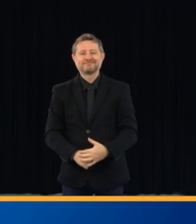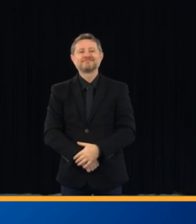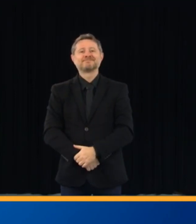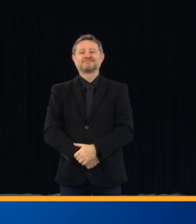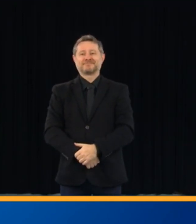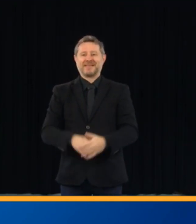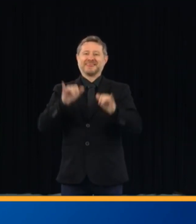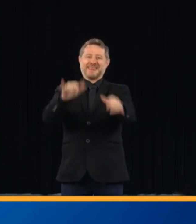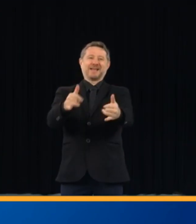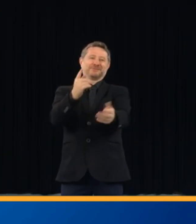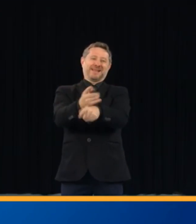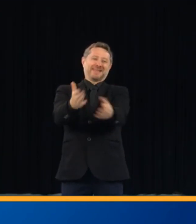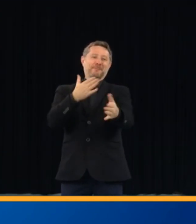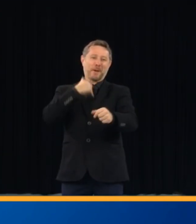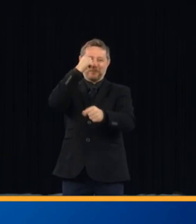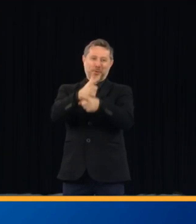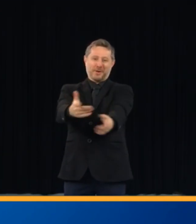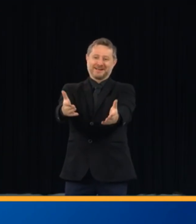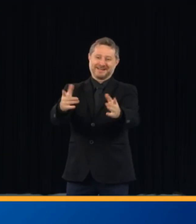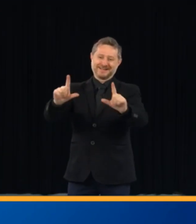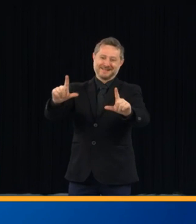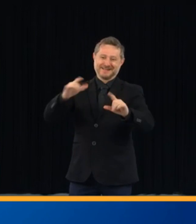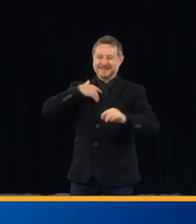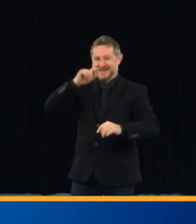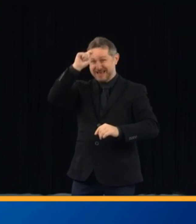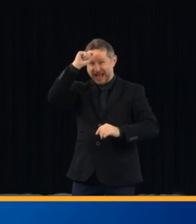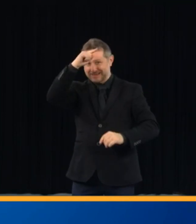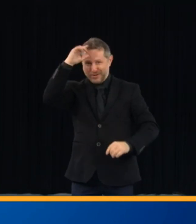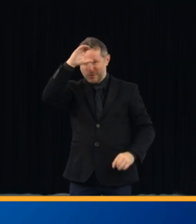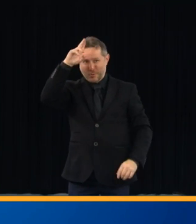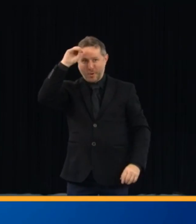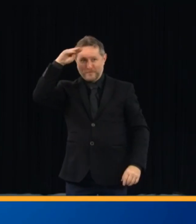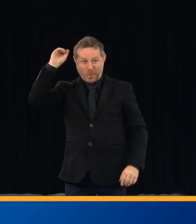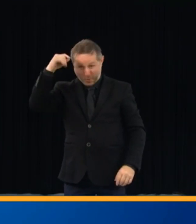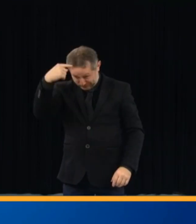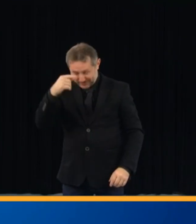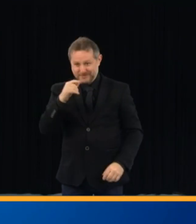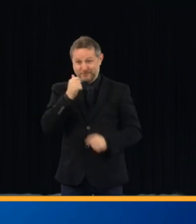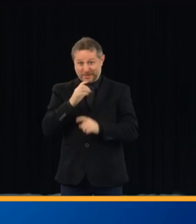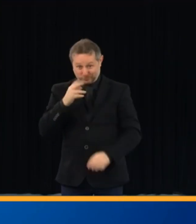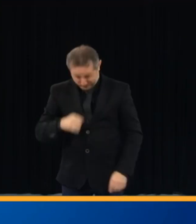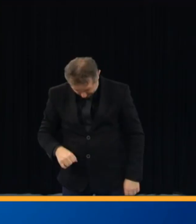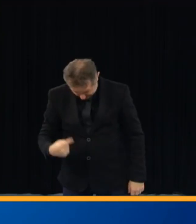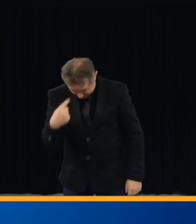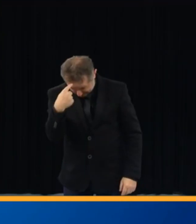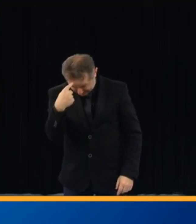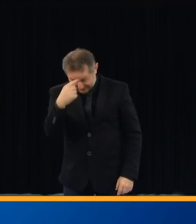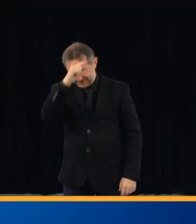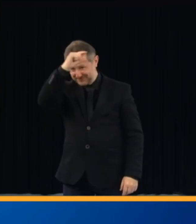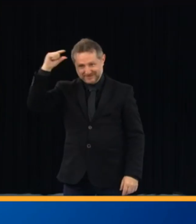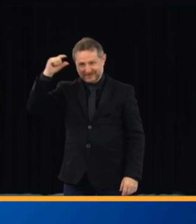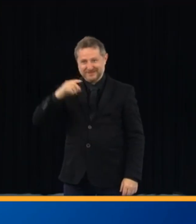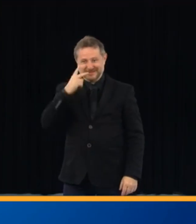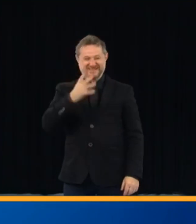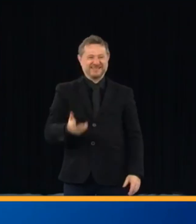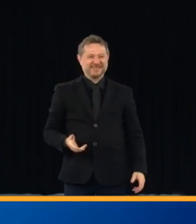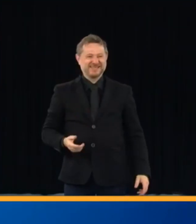There he is, with his hat, Cuomo prime time. Say hello to you. There, I saw it. It's hard to